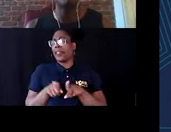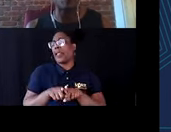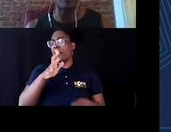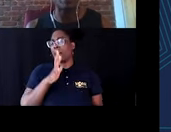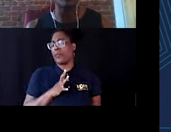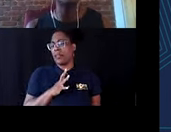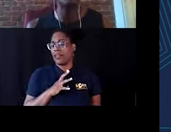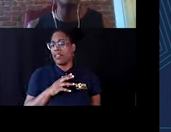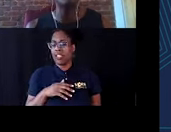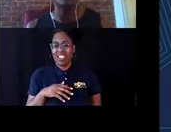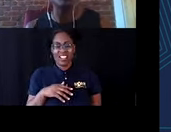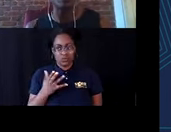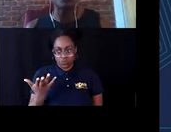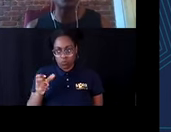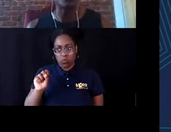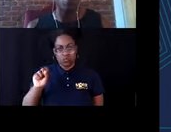you are too strongly spoken.